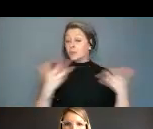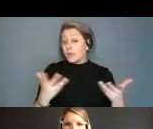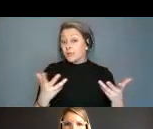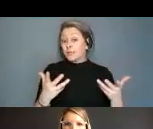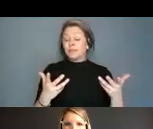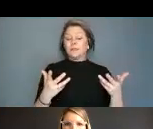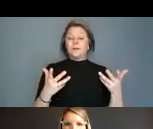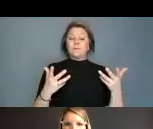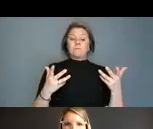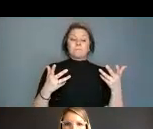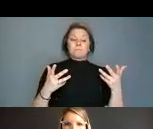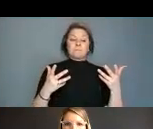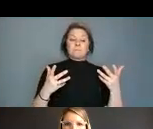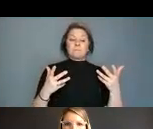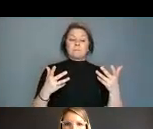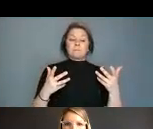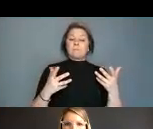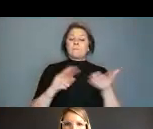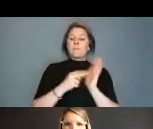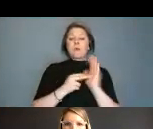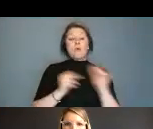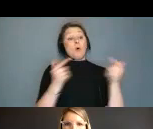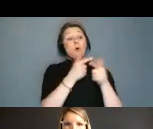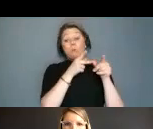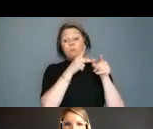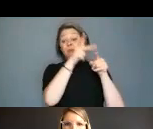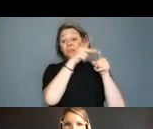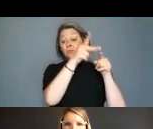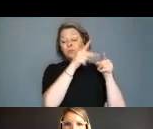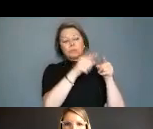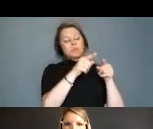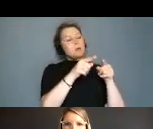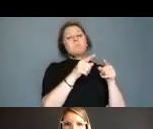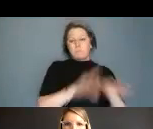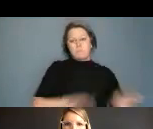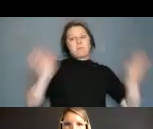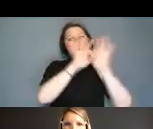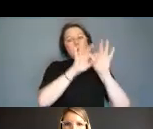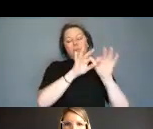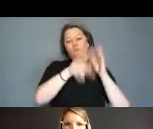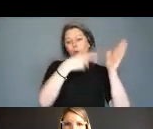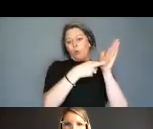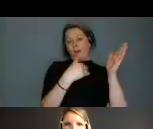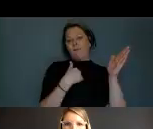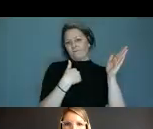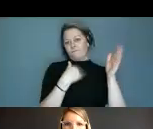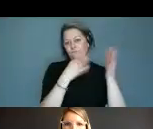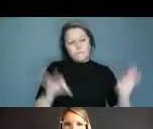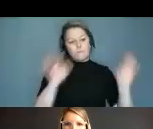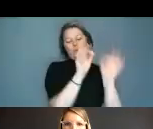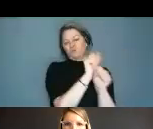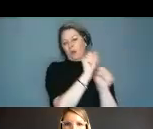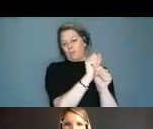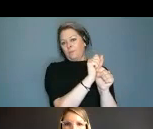I think all professionals have that important role to play in assessing capacity under the Act. So depending on the risk and the